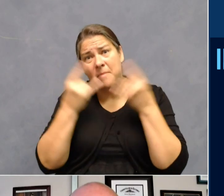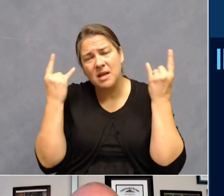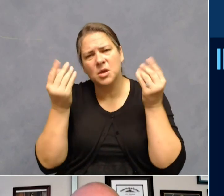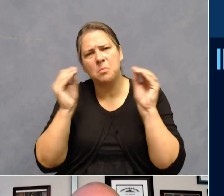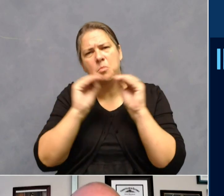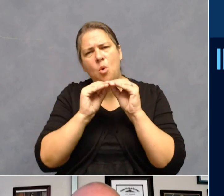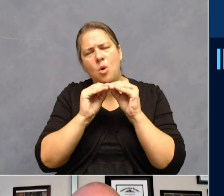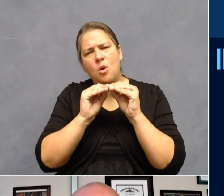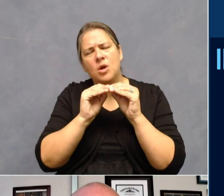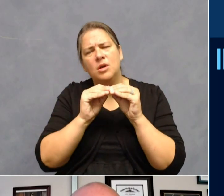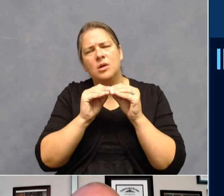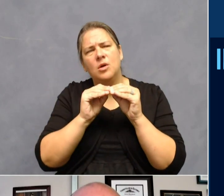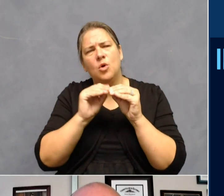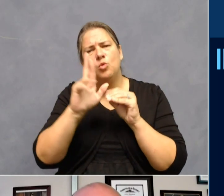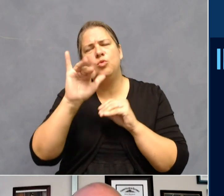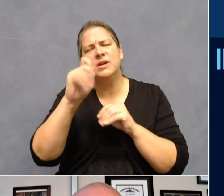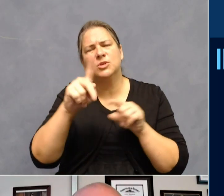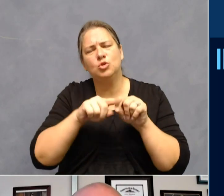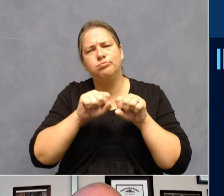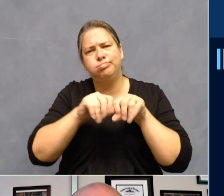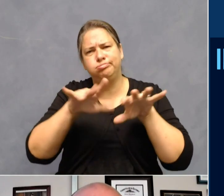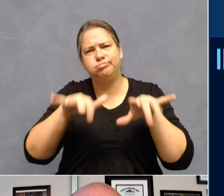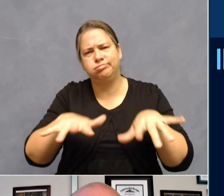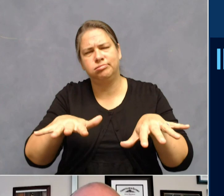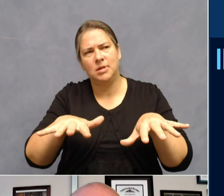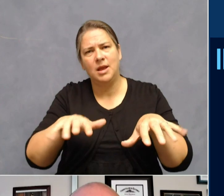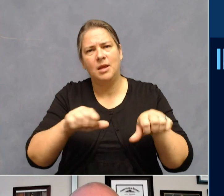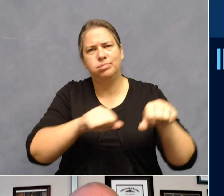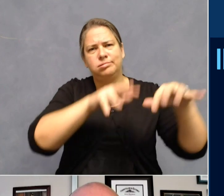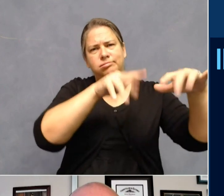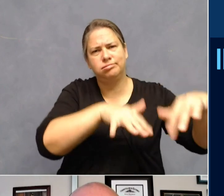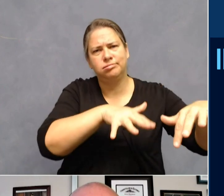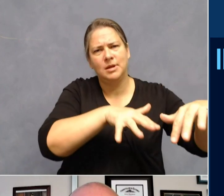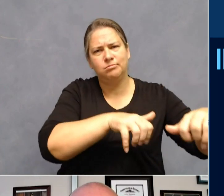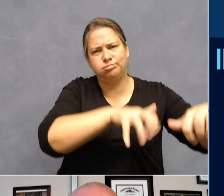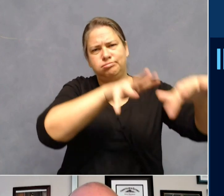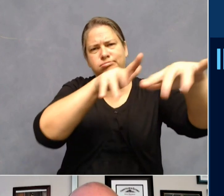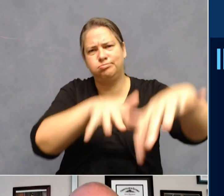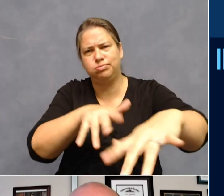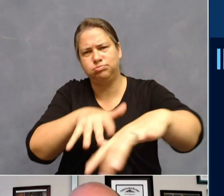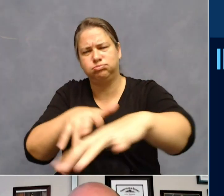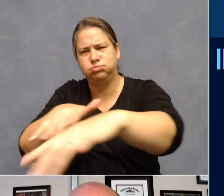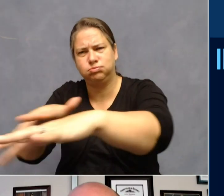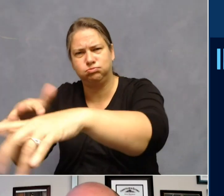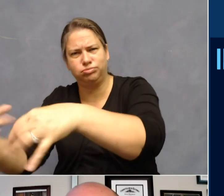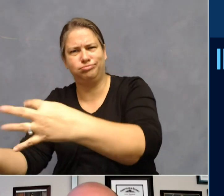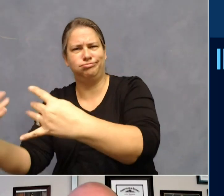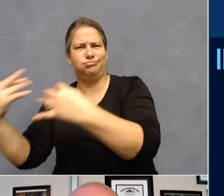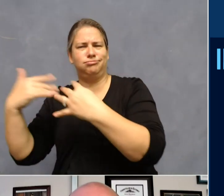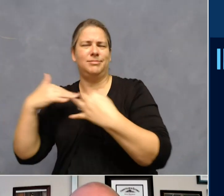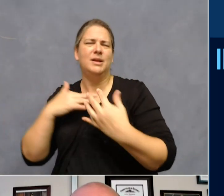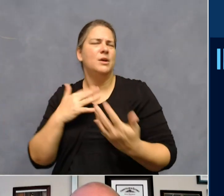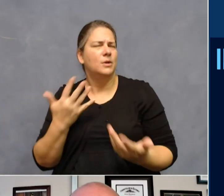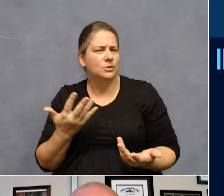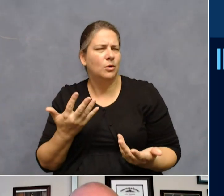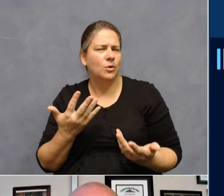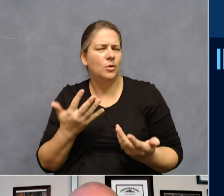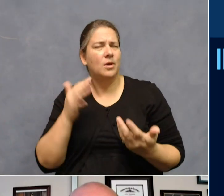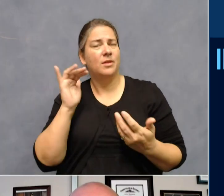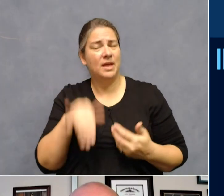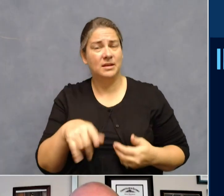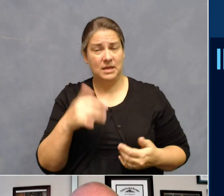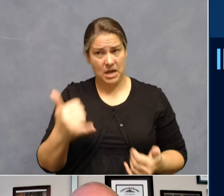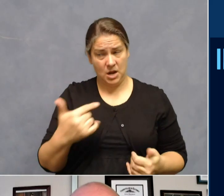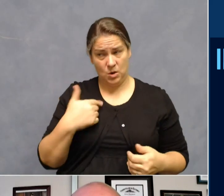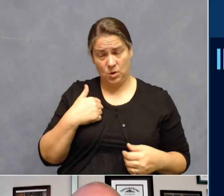you're exposing others to risk too. So as we see this map change and the consequences of it with increased hospitalizations like the governor